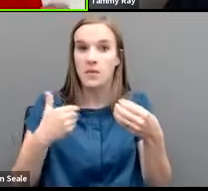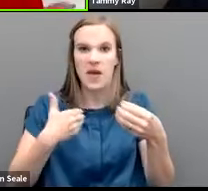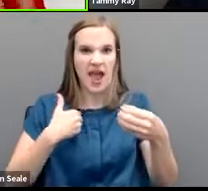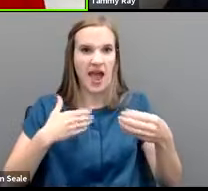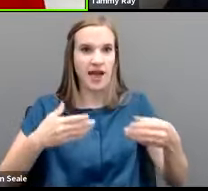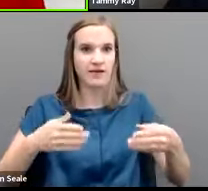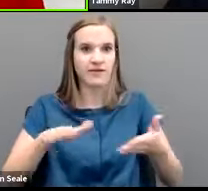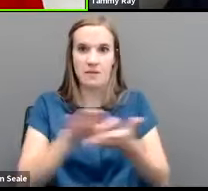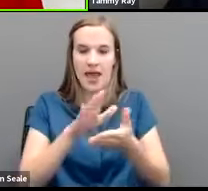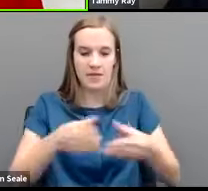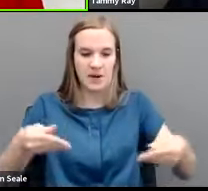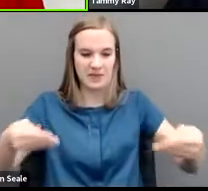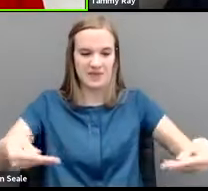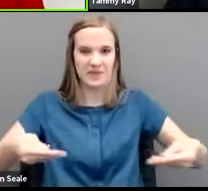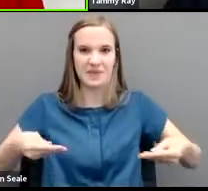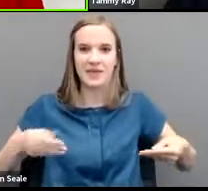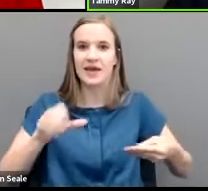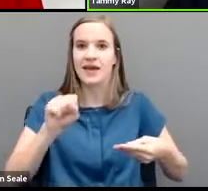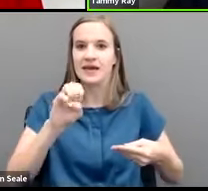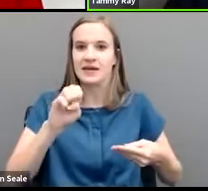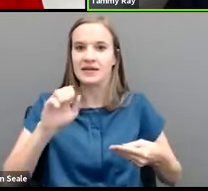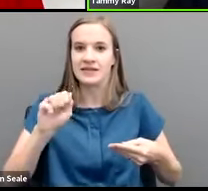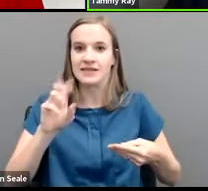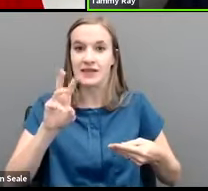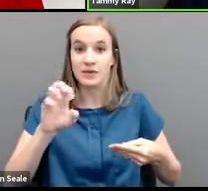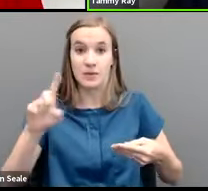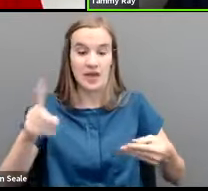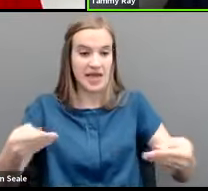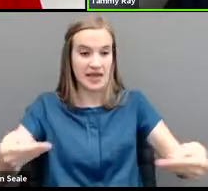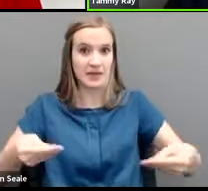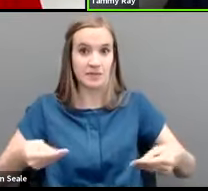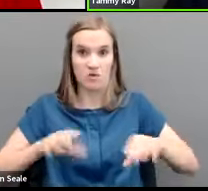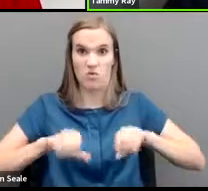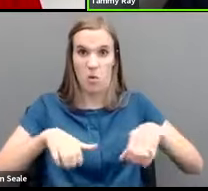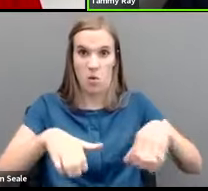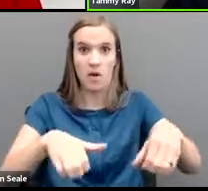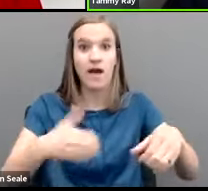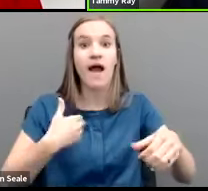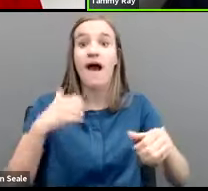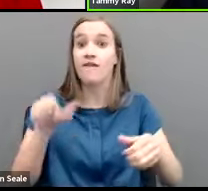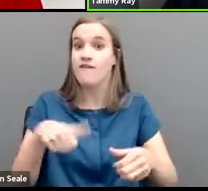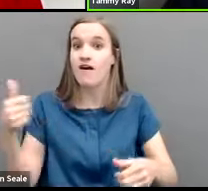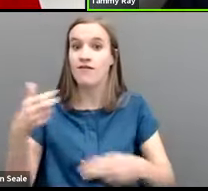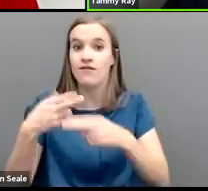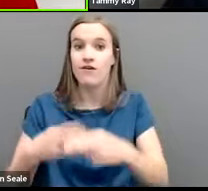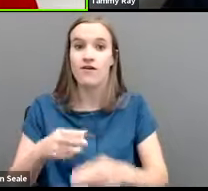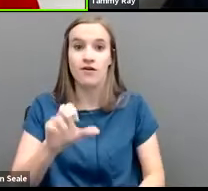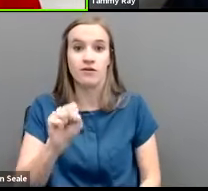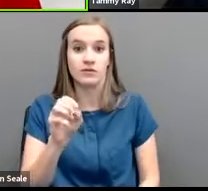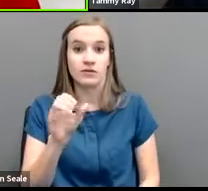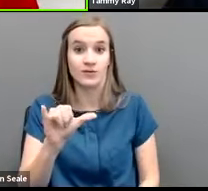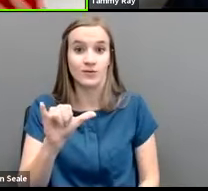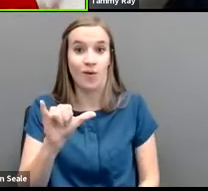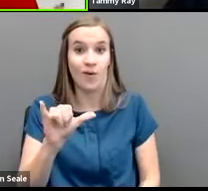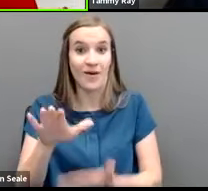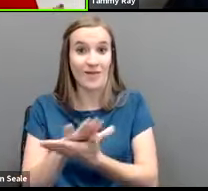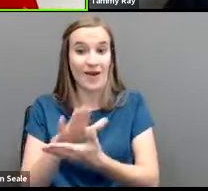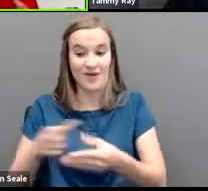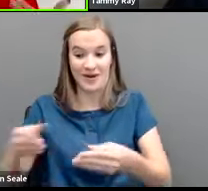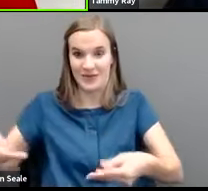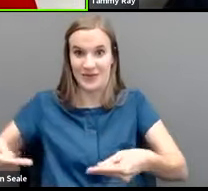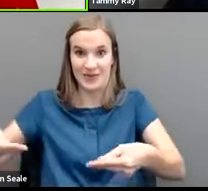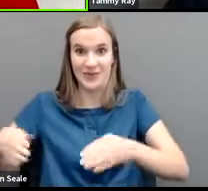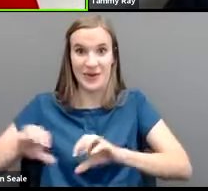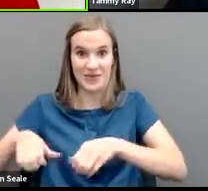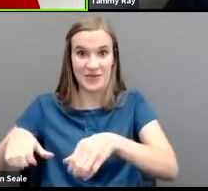the soy paper, Tammy? no, I have not. I didn't even know it existed. Yeah, so some restaurants